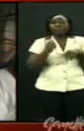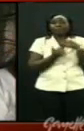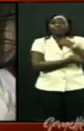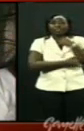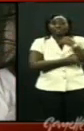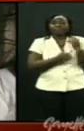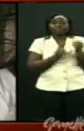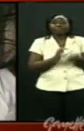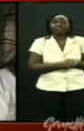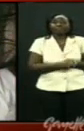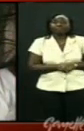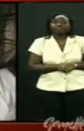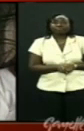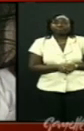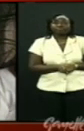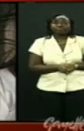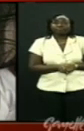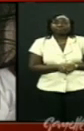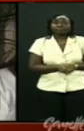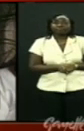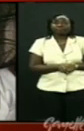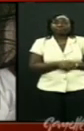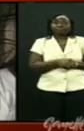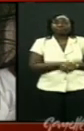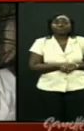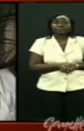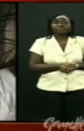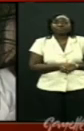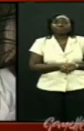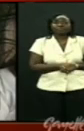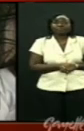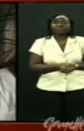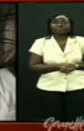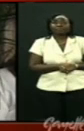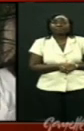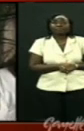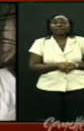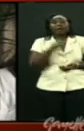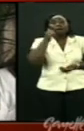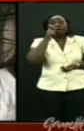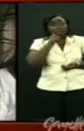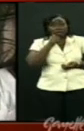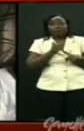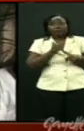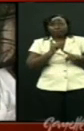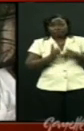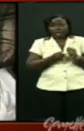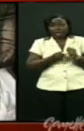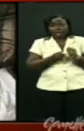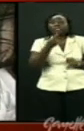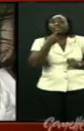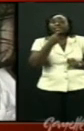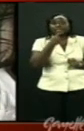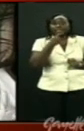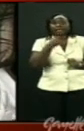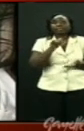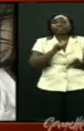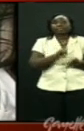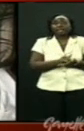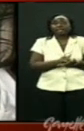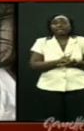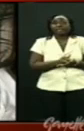and writing. The French is so much easier than speaking it, because the pace at which they speak at is